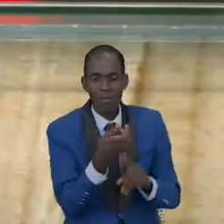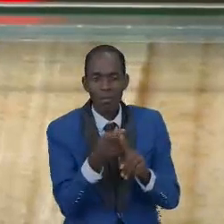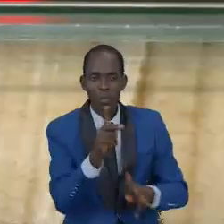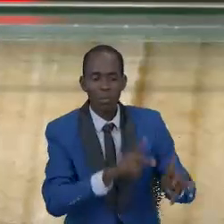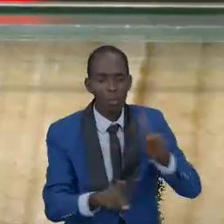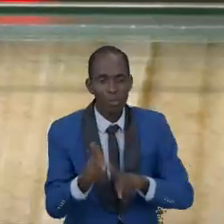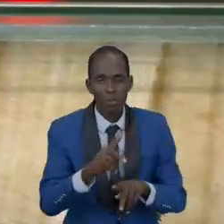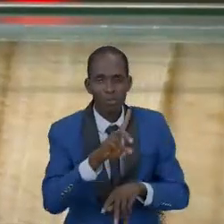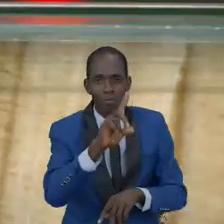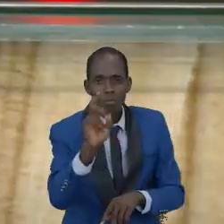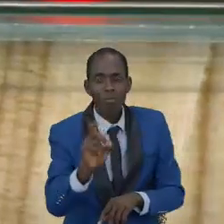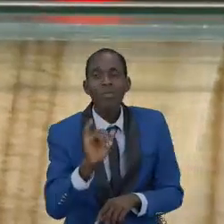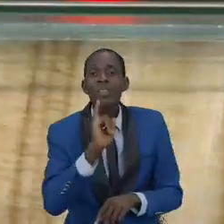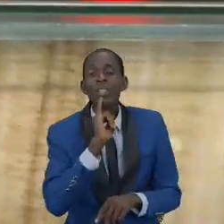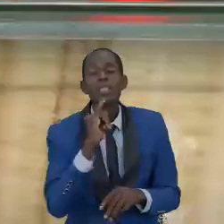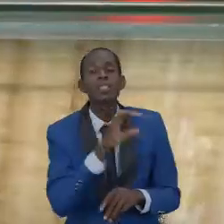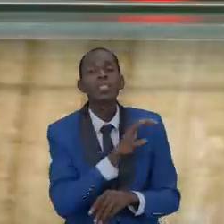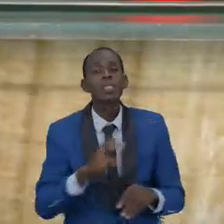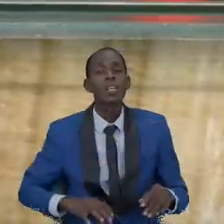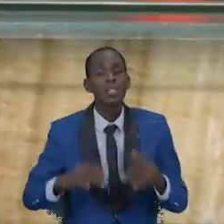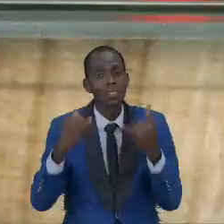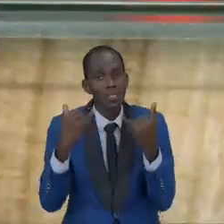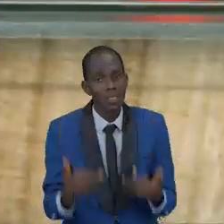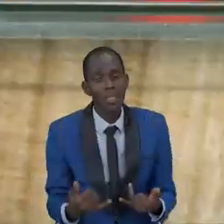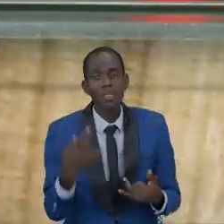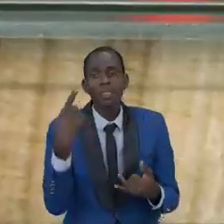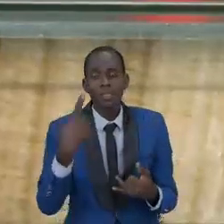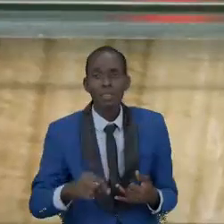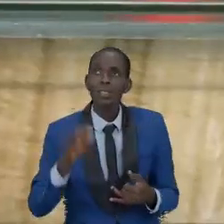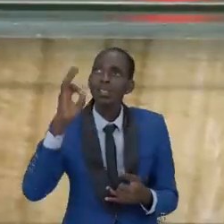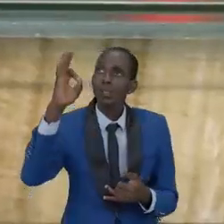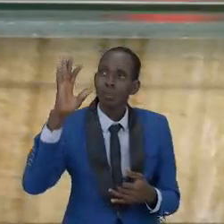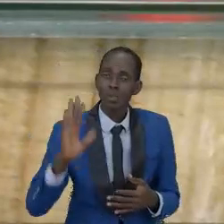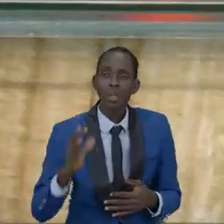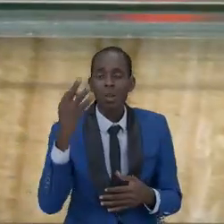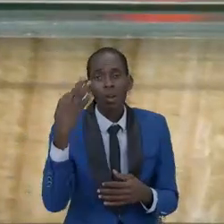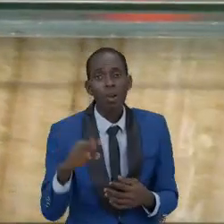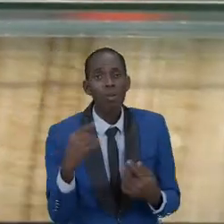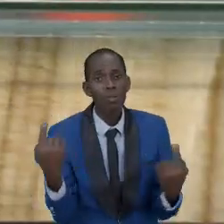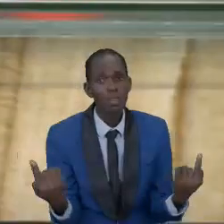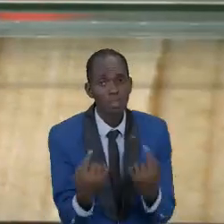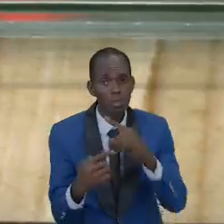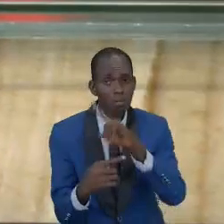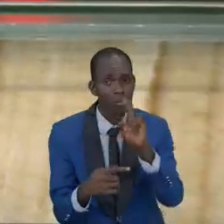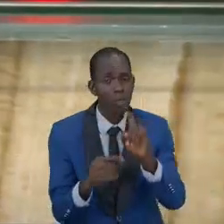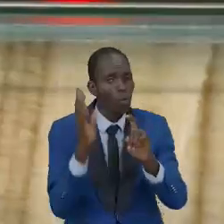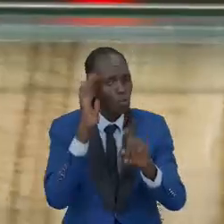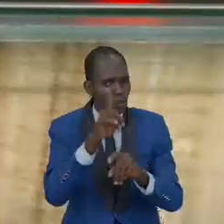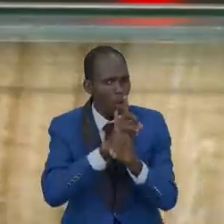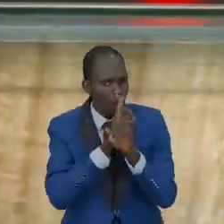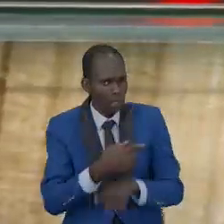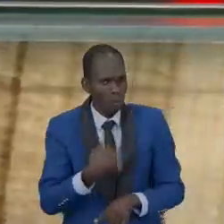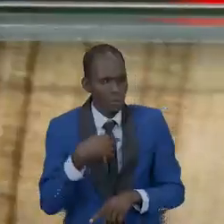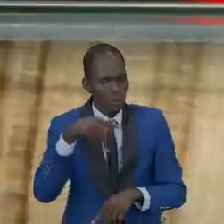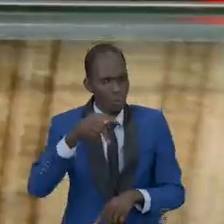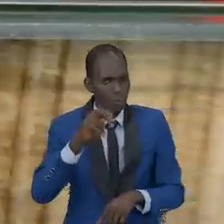Christ then the minister, the originator of sin? Will you say, Peter, that what